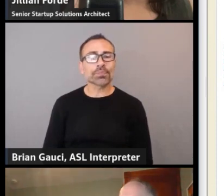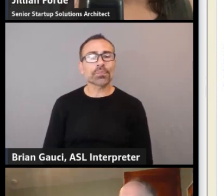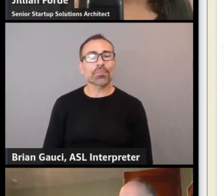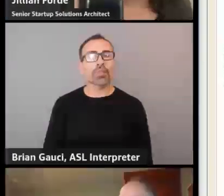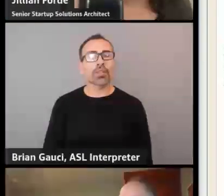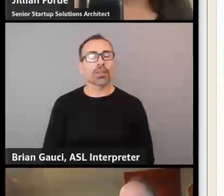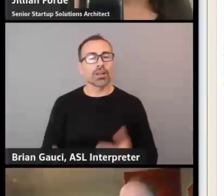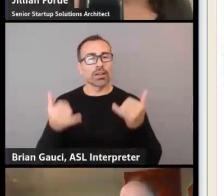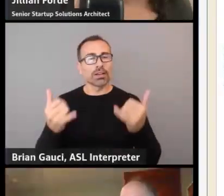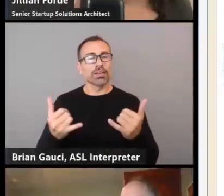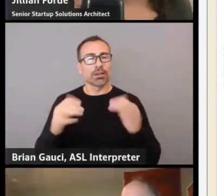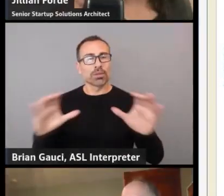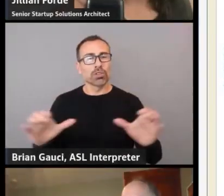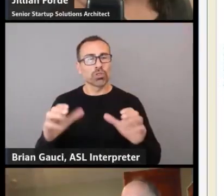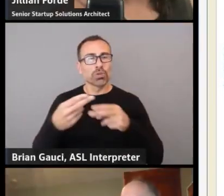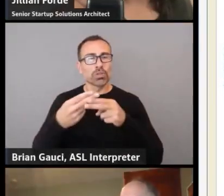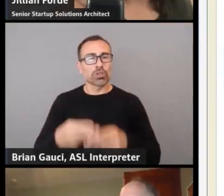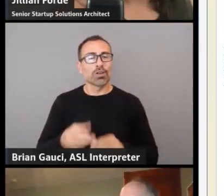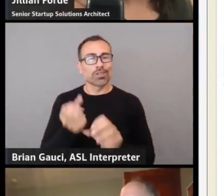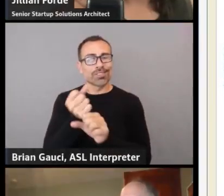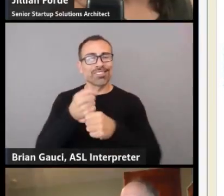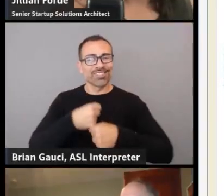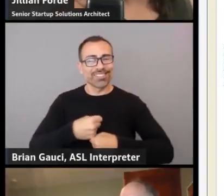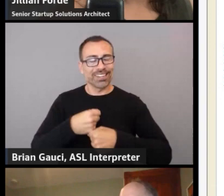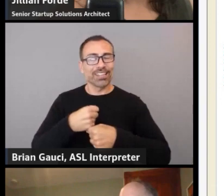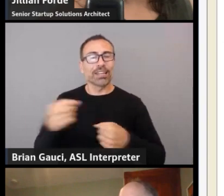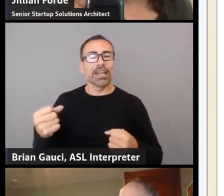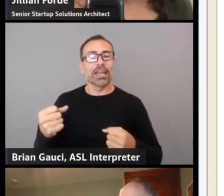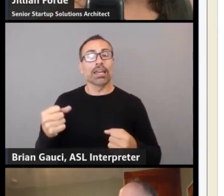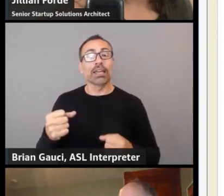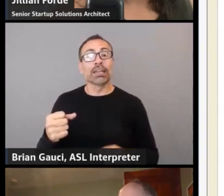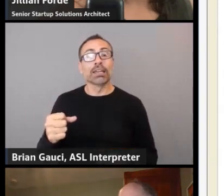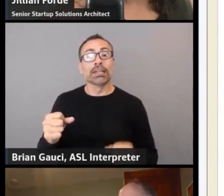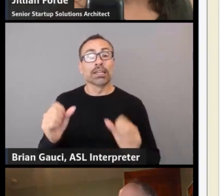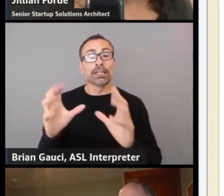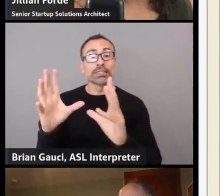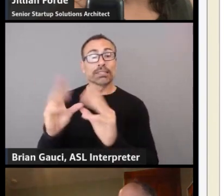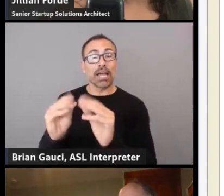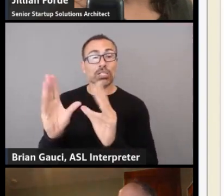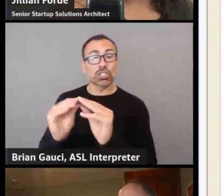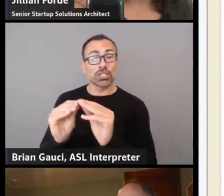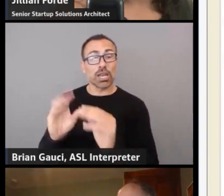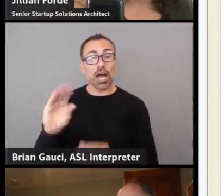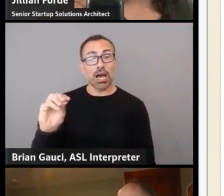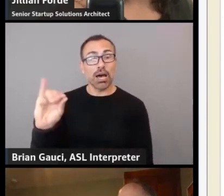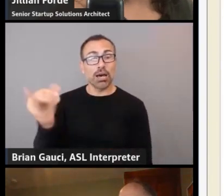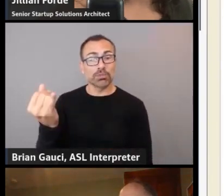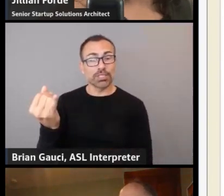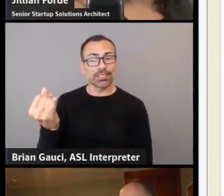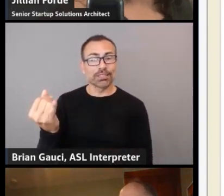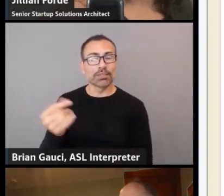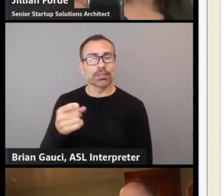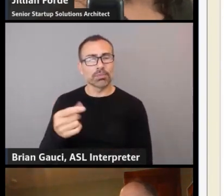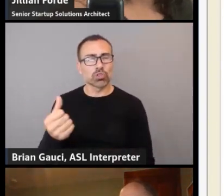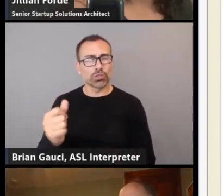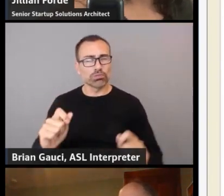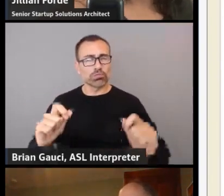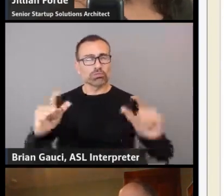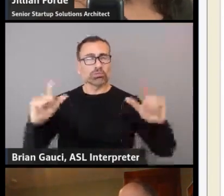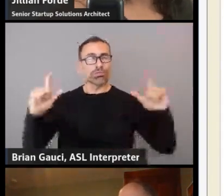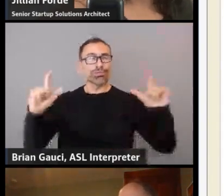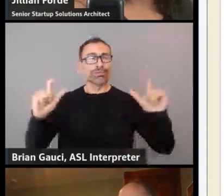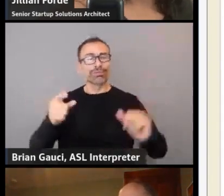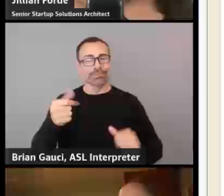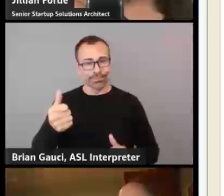creating a session object. Here we go. I'm going to expand my font a little bit for you. How about that? Look at this.